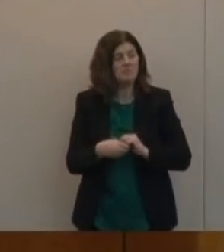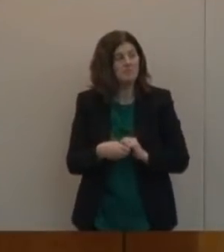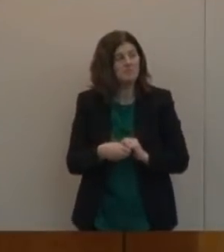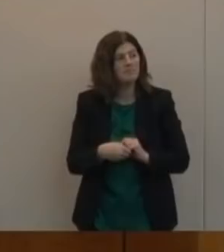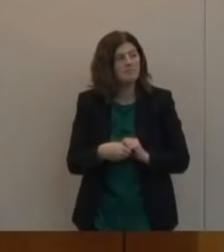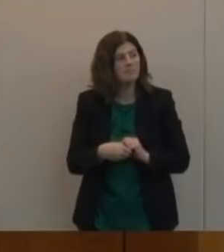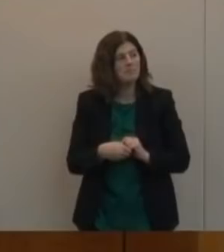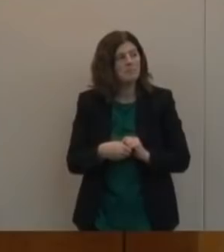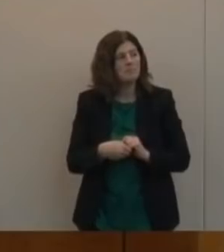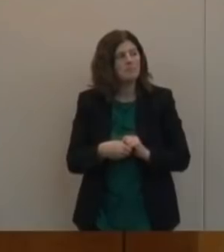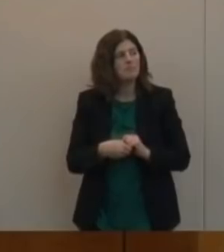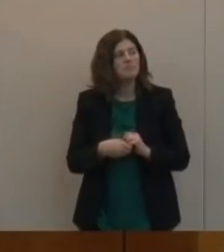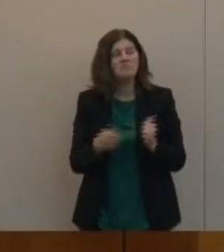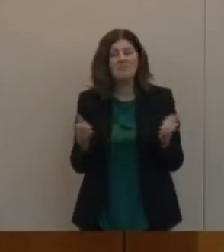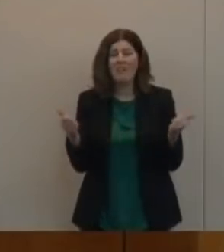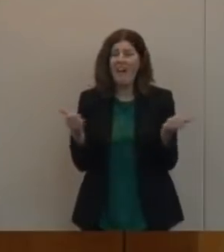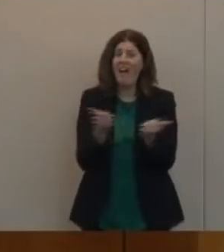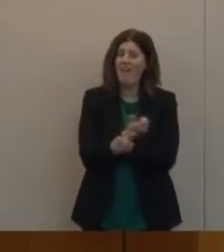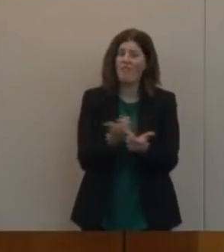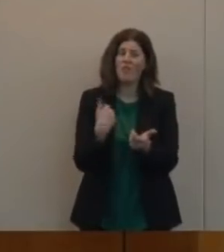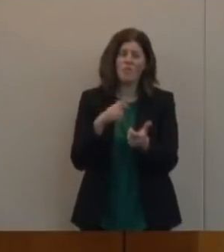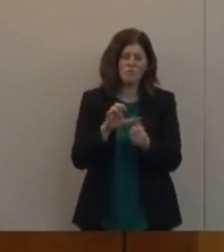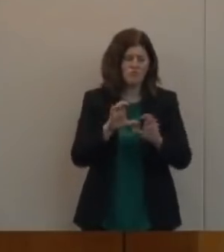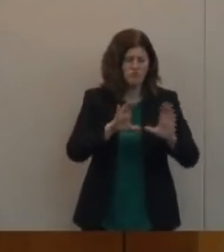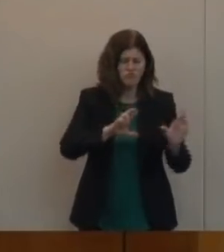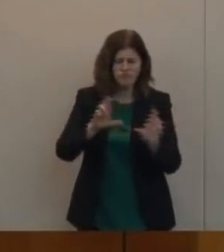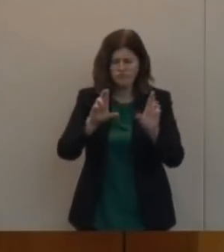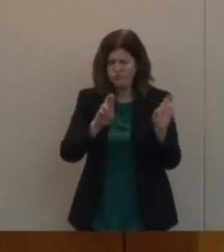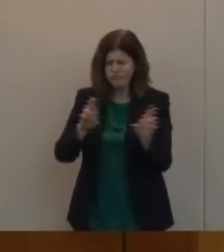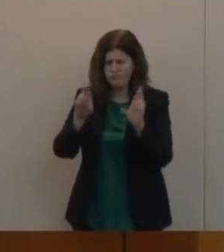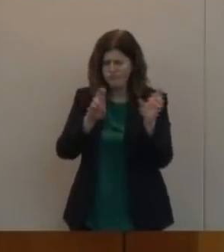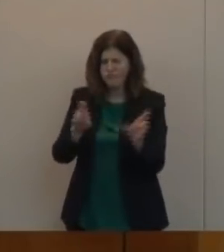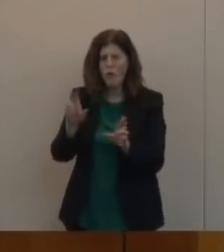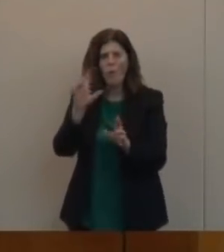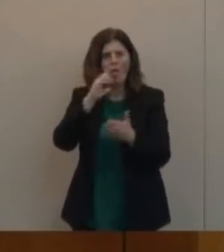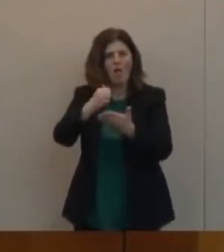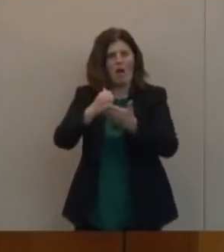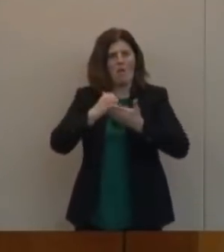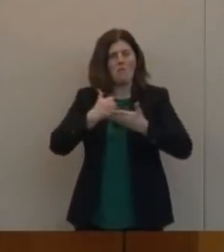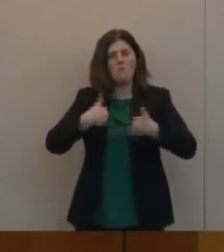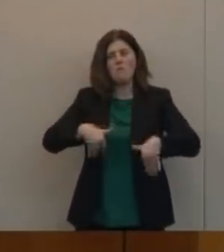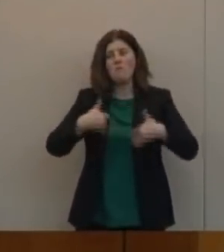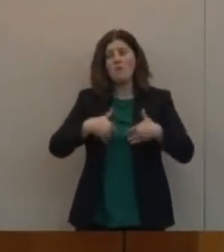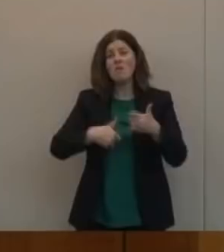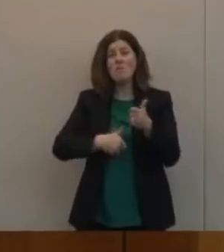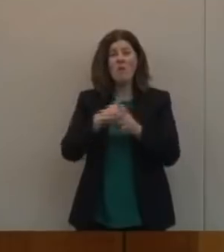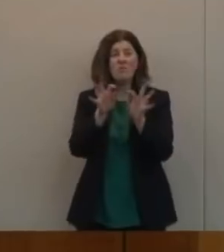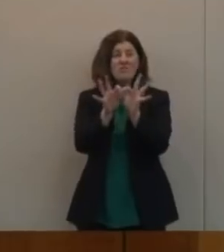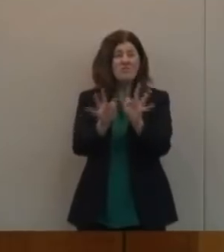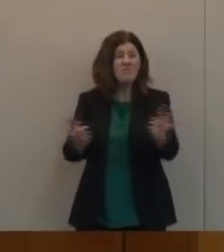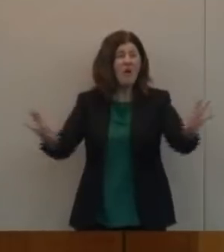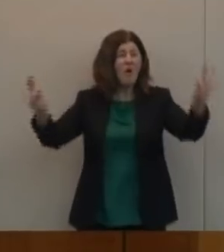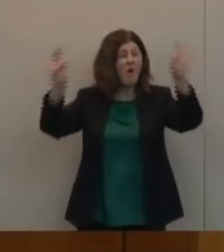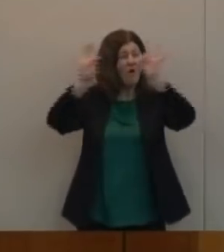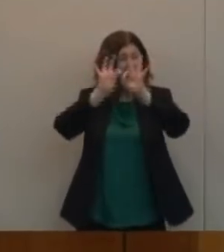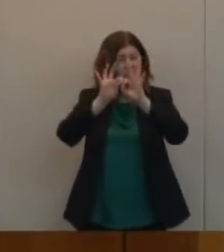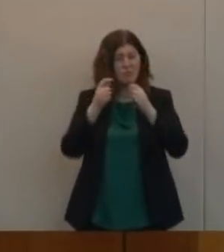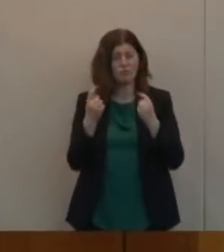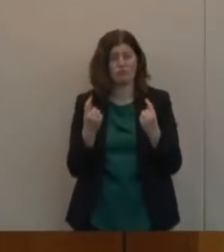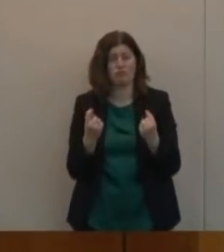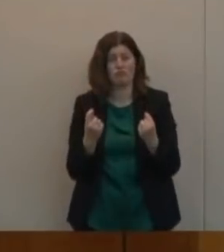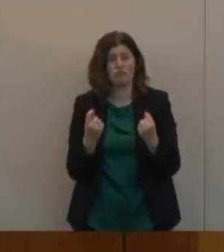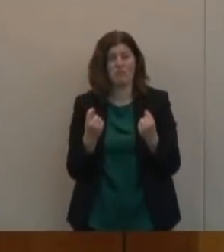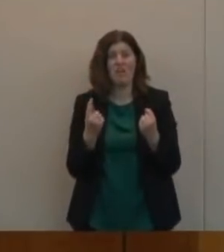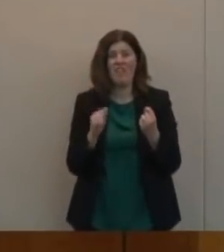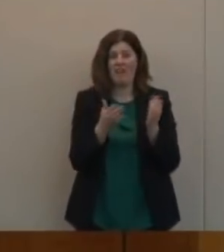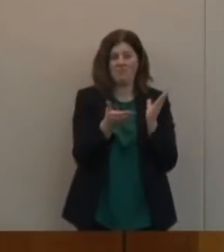point out that everything that we're doing to prepare, it will be very helpful, but the most significant thing that the